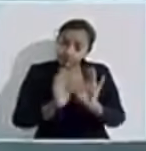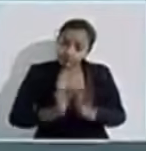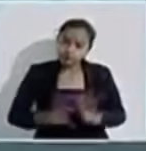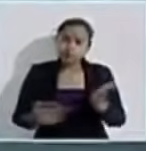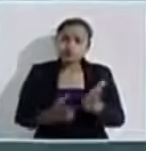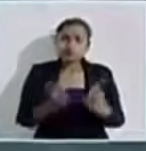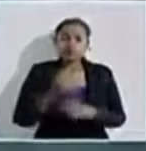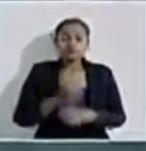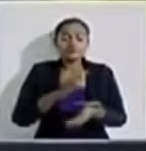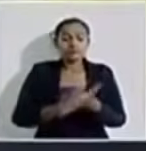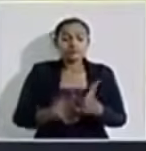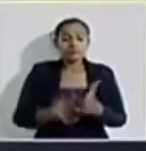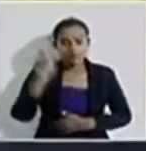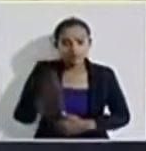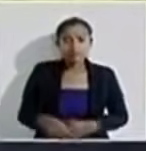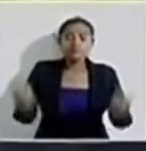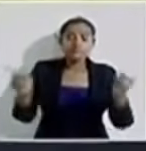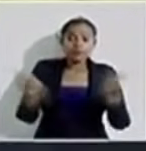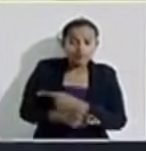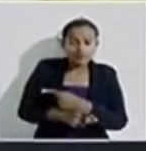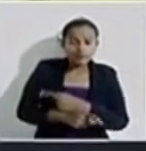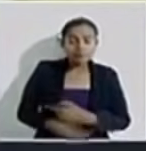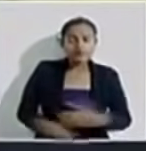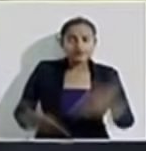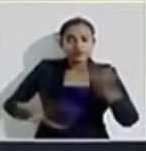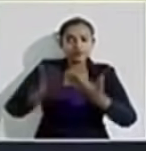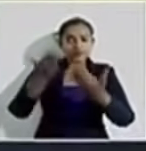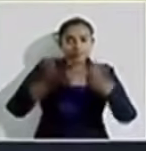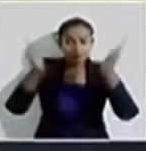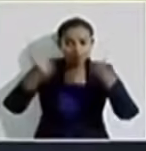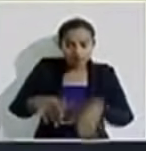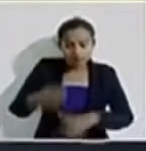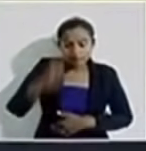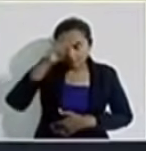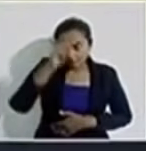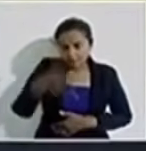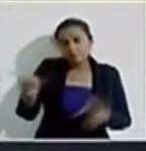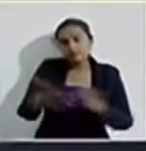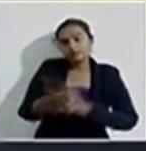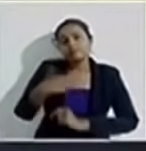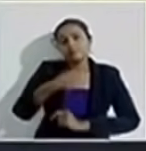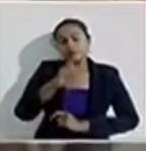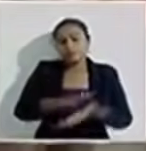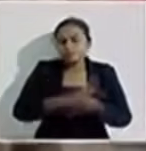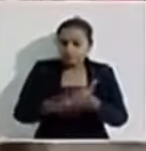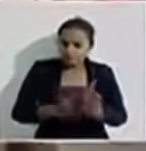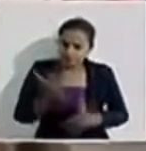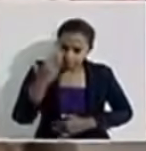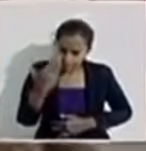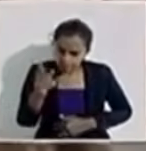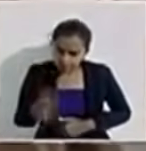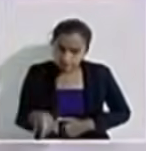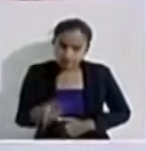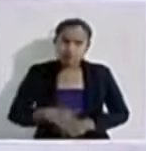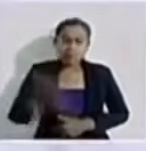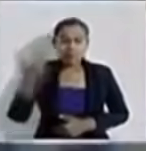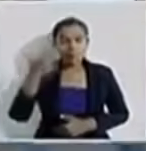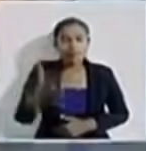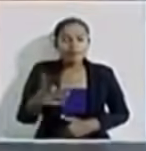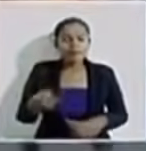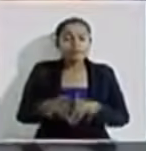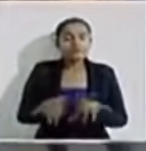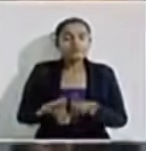following the warehouse's collapse. Isn't it glaringly evident that a probe into the death of Tahir Ghulam Hussain must be